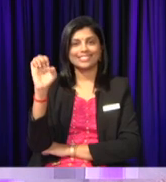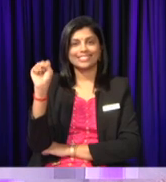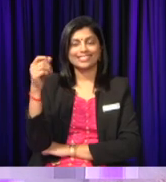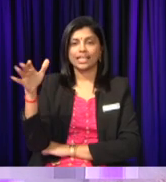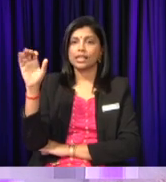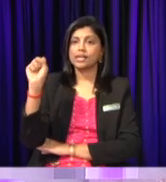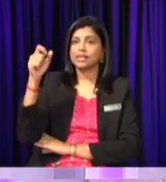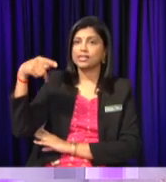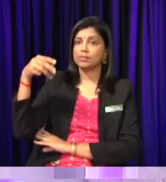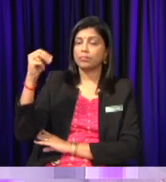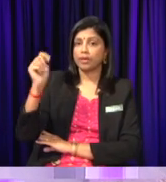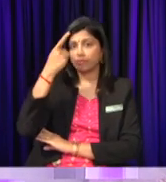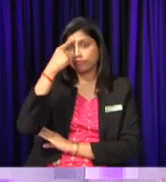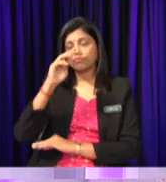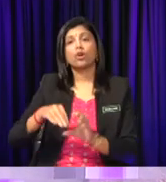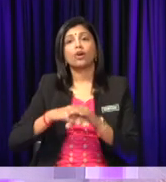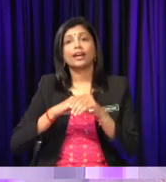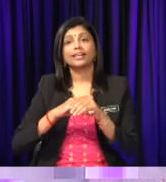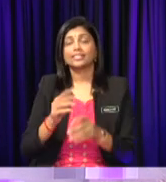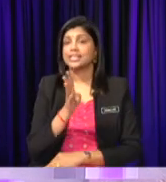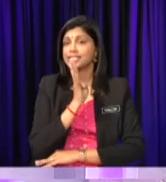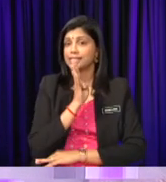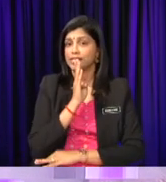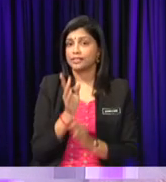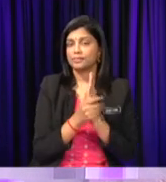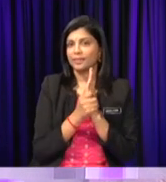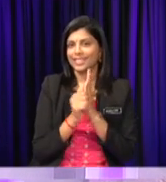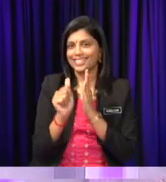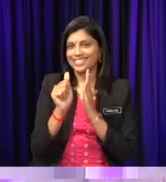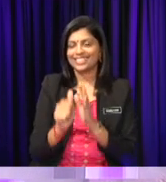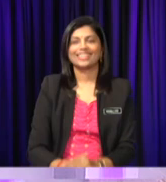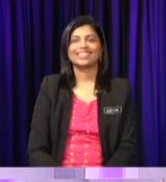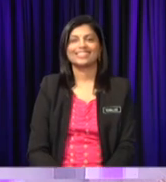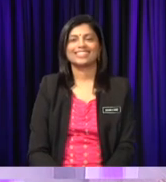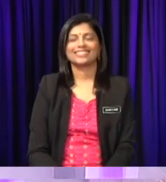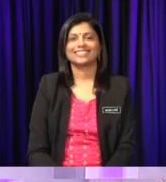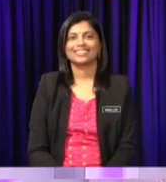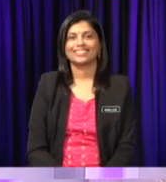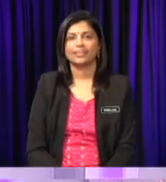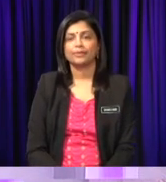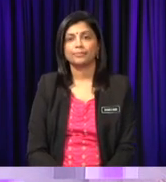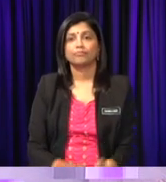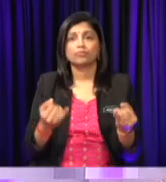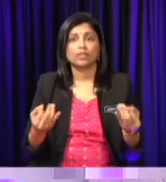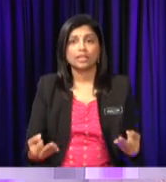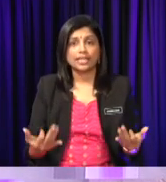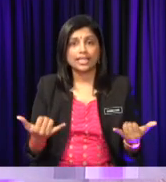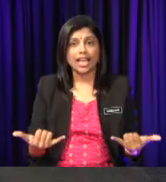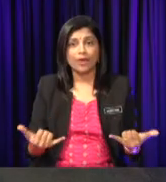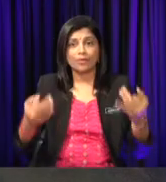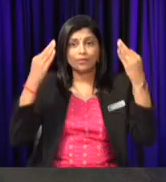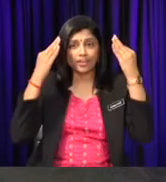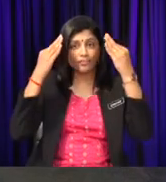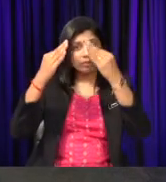Halimatul for Bahasa Inggeris speaking skill. And for this segment, we are going to be focusing on practice, because practice makes progress,